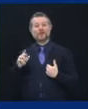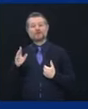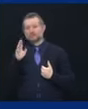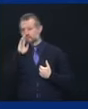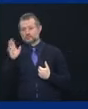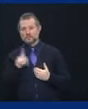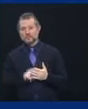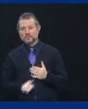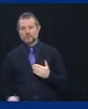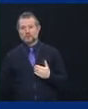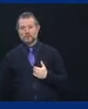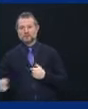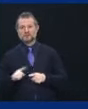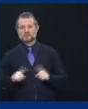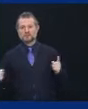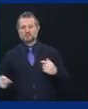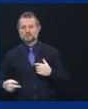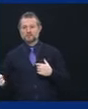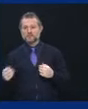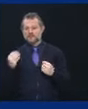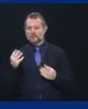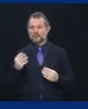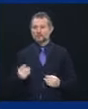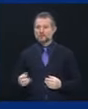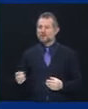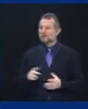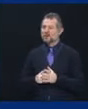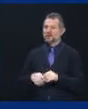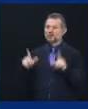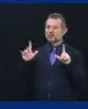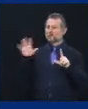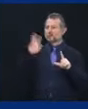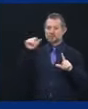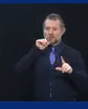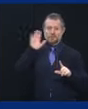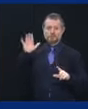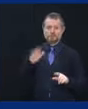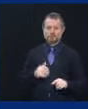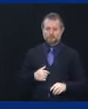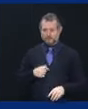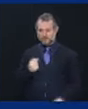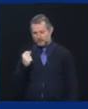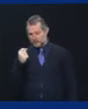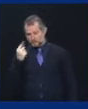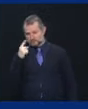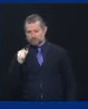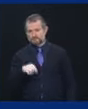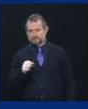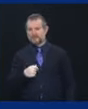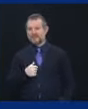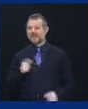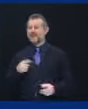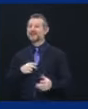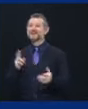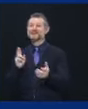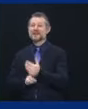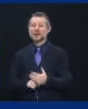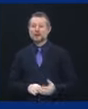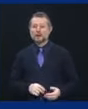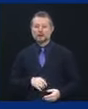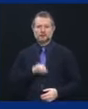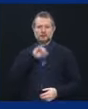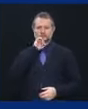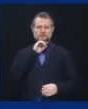but that was never operational, that site. I understand that they signed up and then there was no appointment, but they signed up to